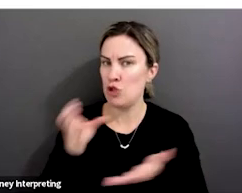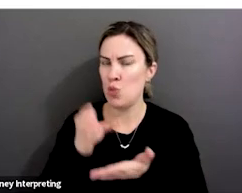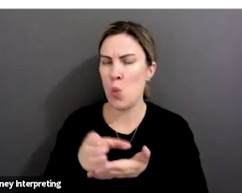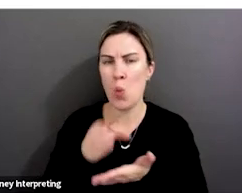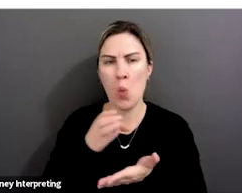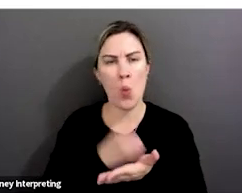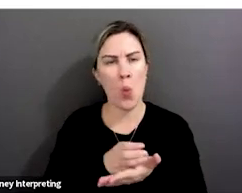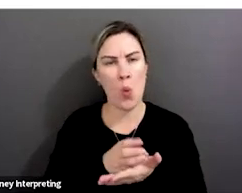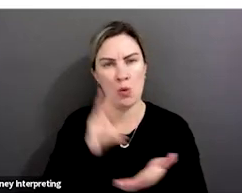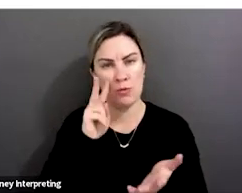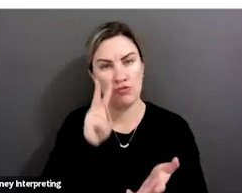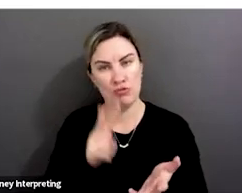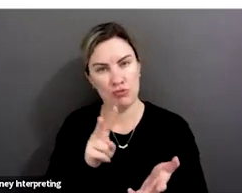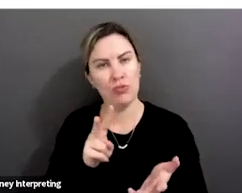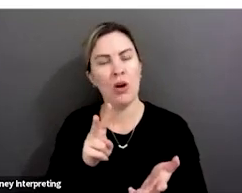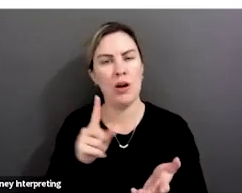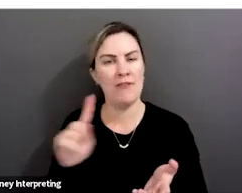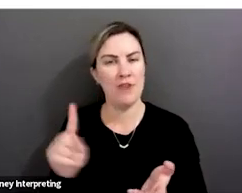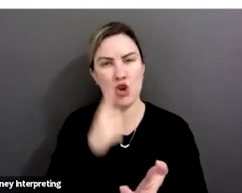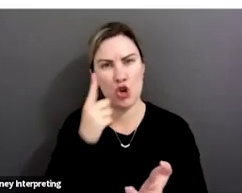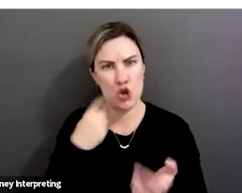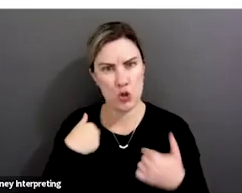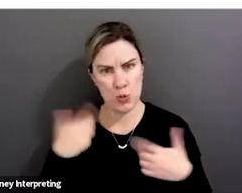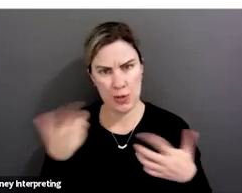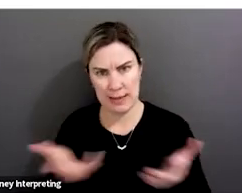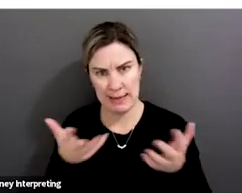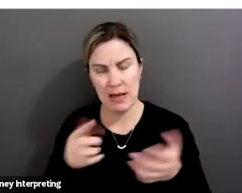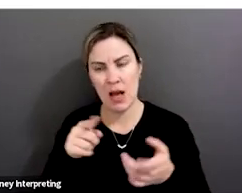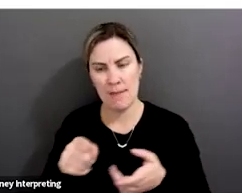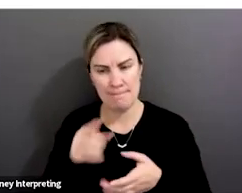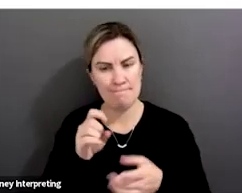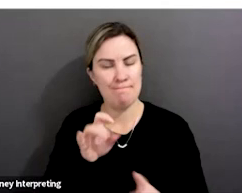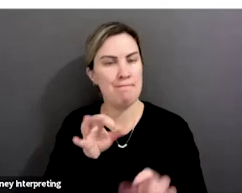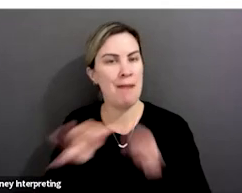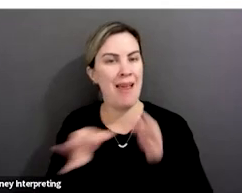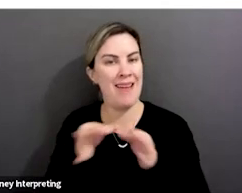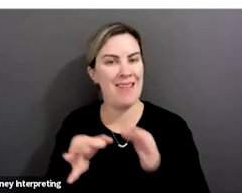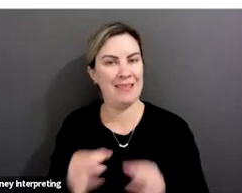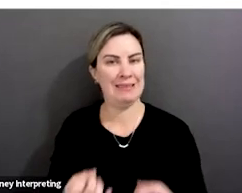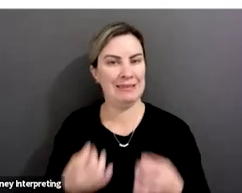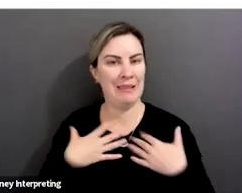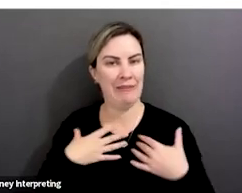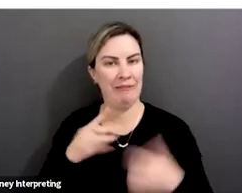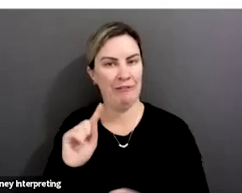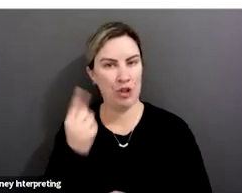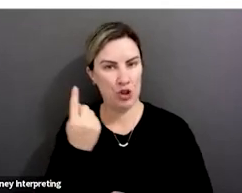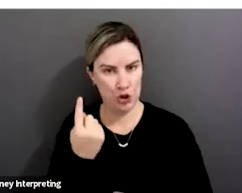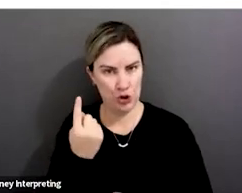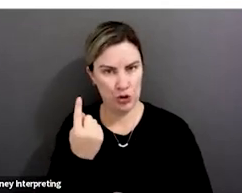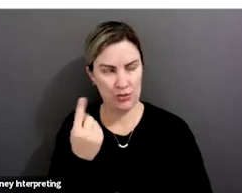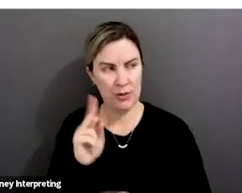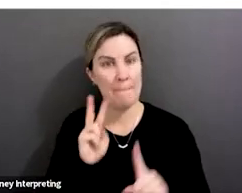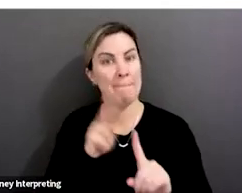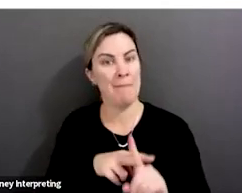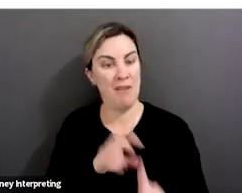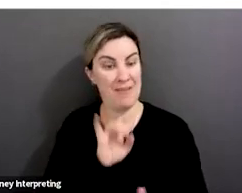so that we're first equipping learners to make a plan for themselves and apply the content to themselves, and so that they can use